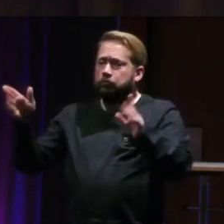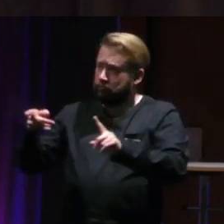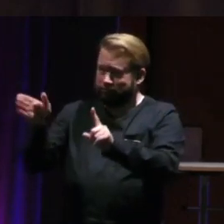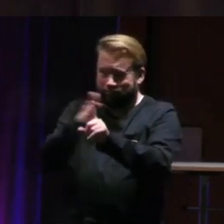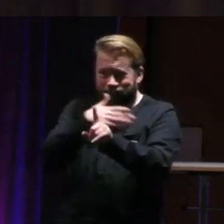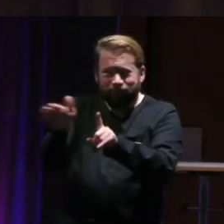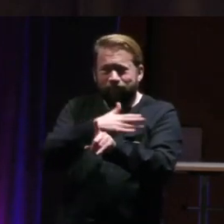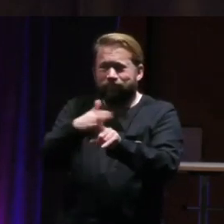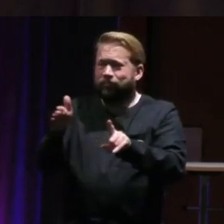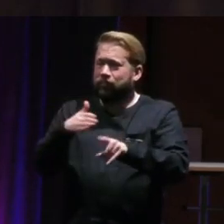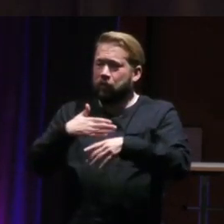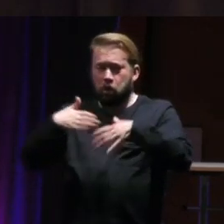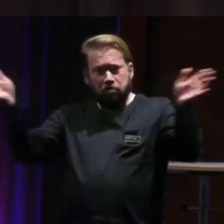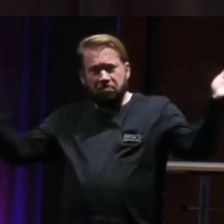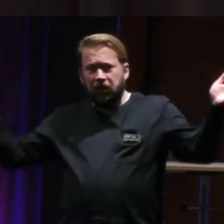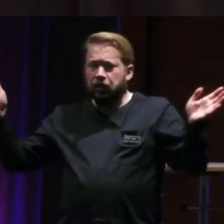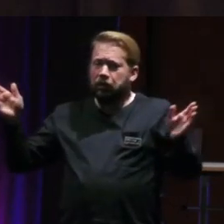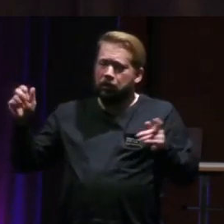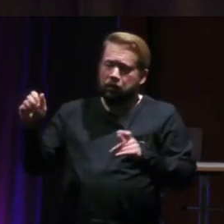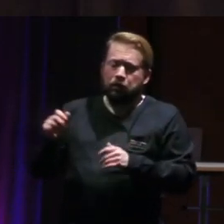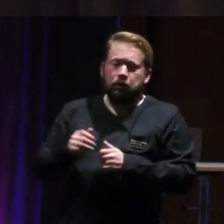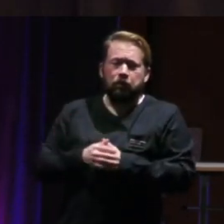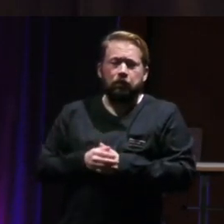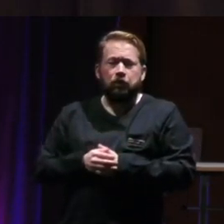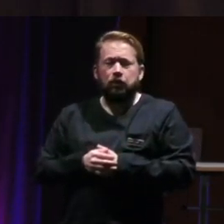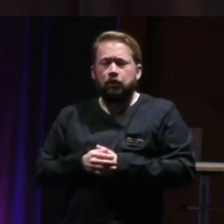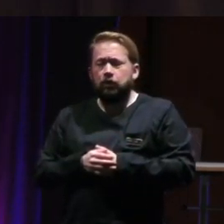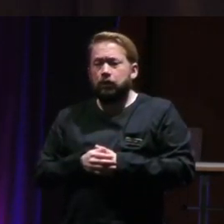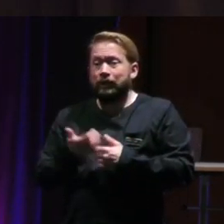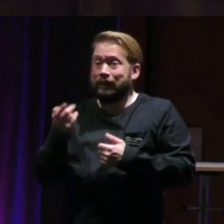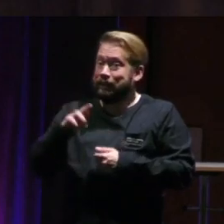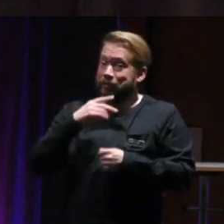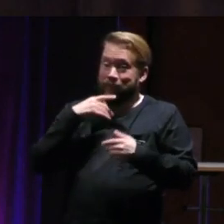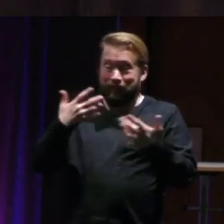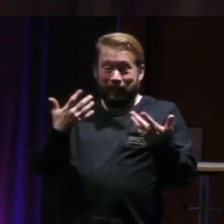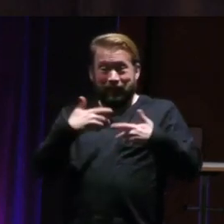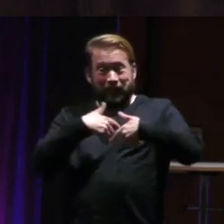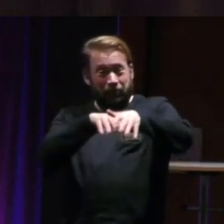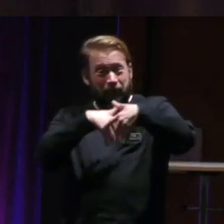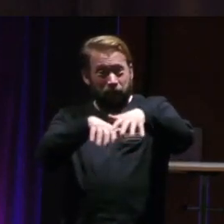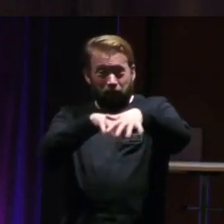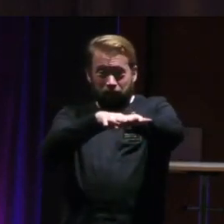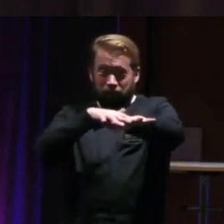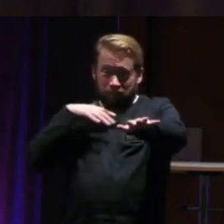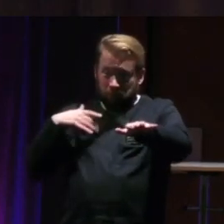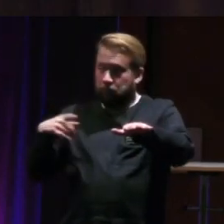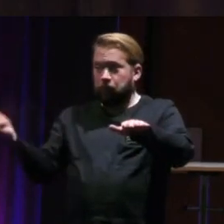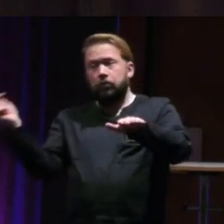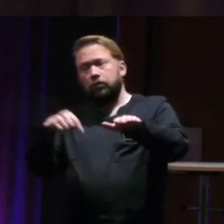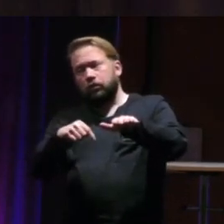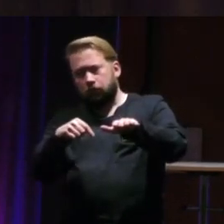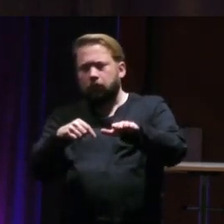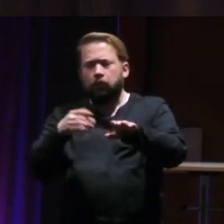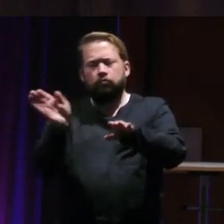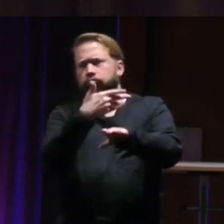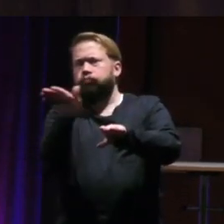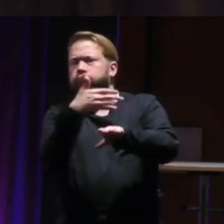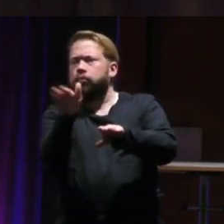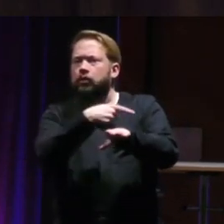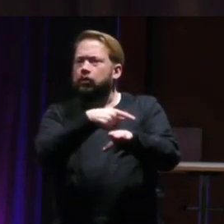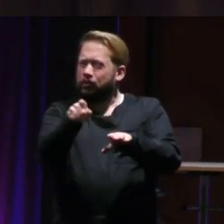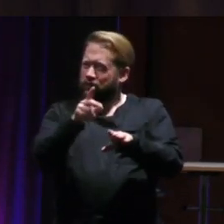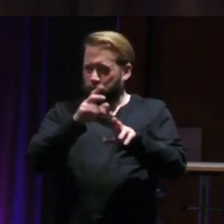on the streets. They beat people who are going to the protest demonstrations. They can like beat you with a metal